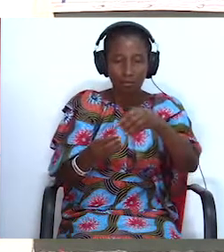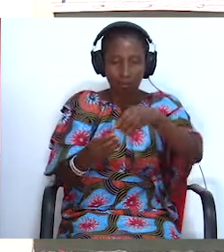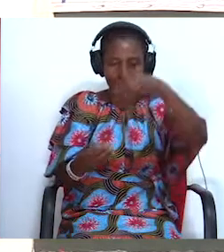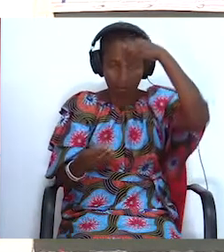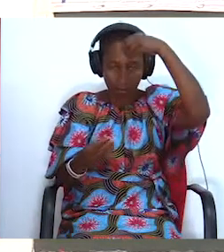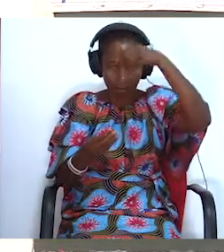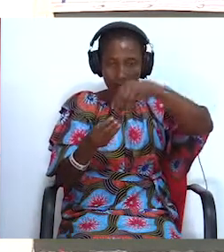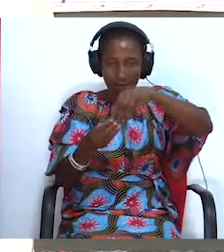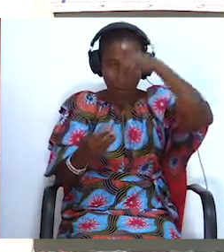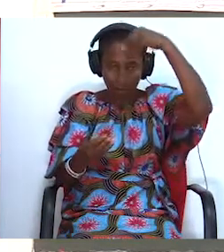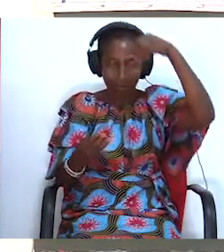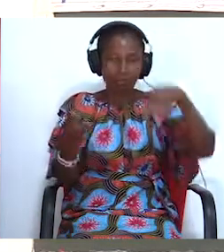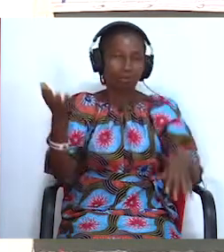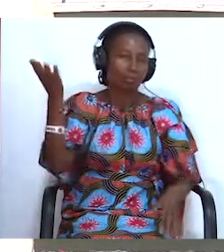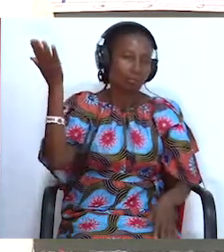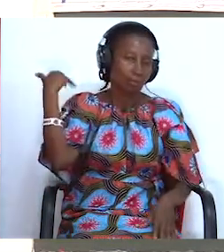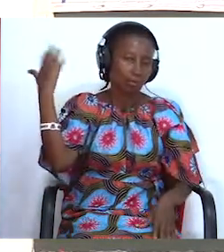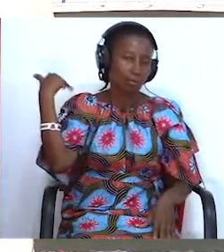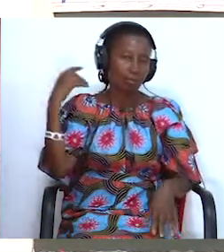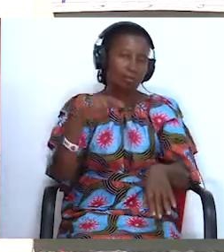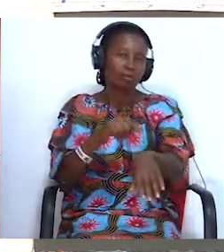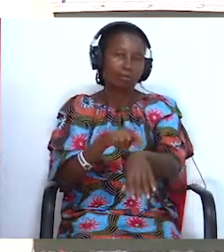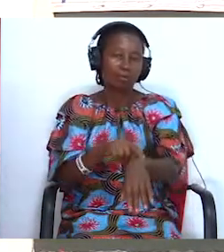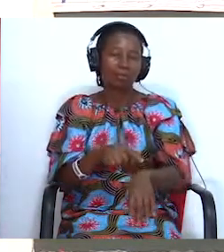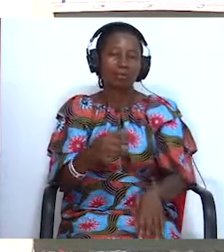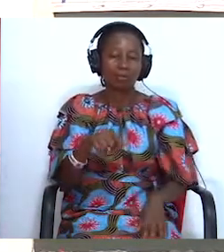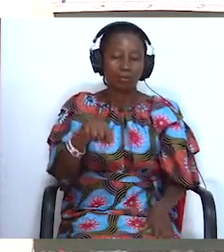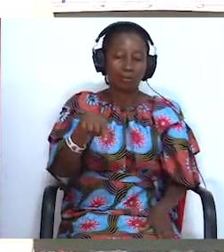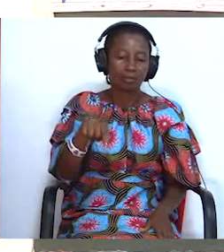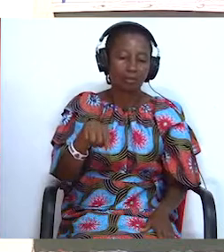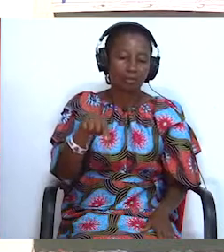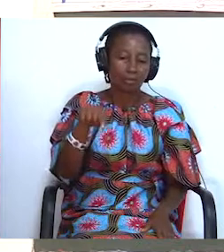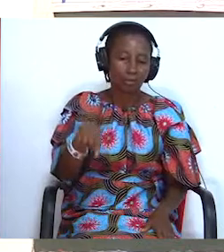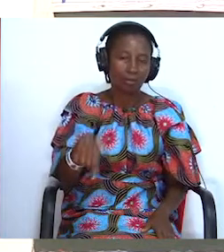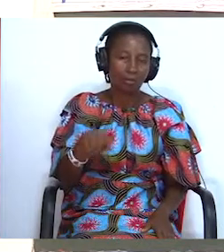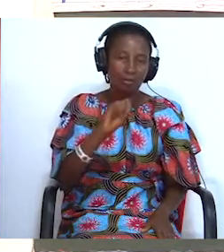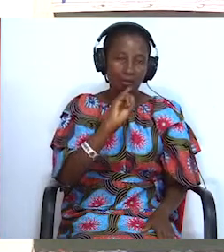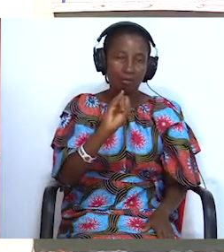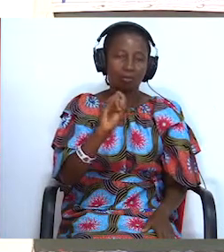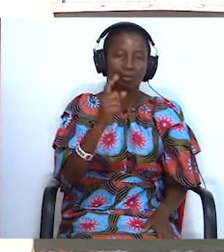Is there anyone who can remember the name of this picture?